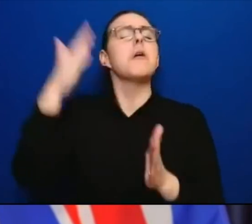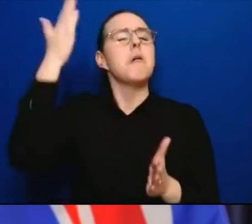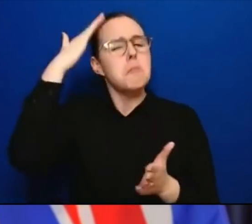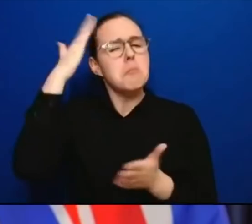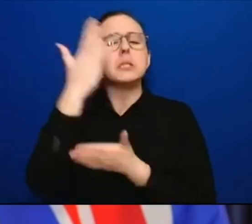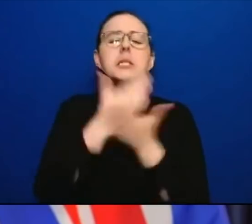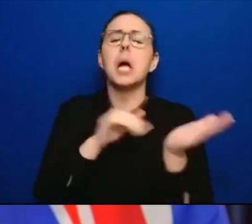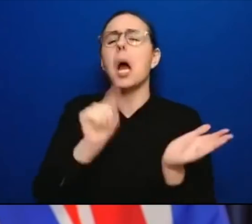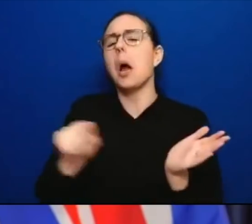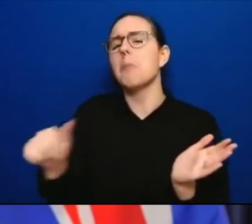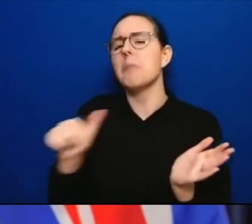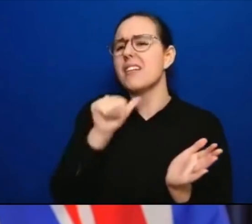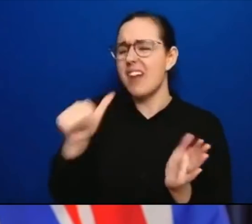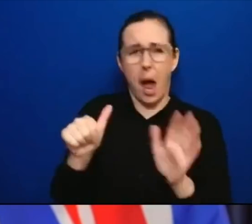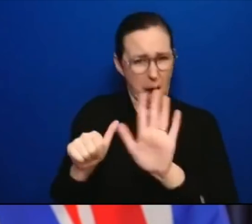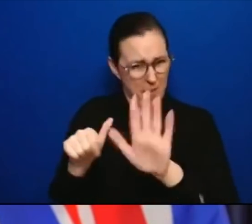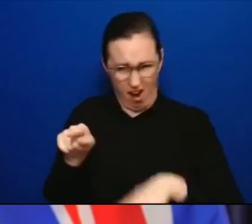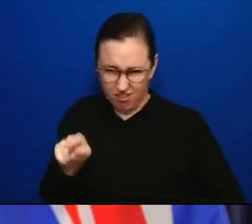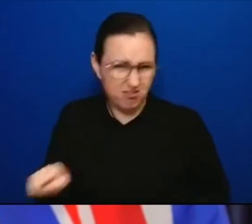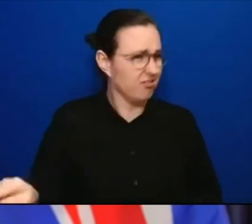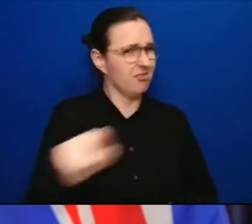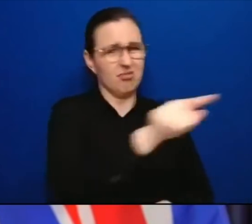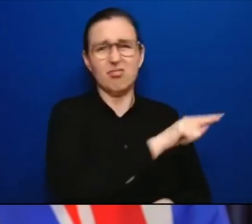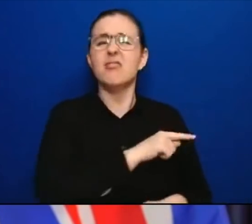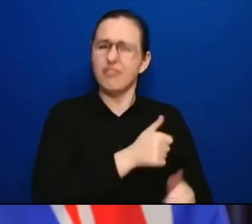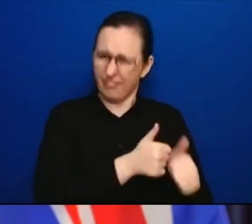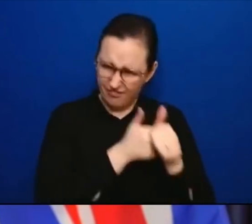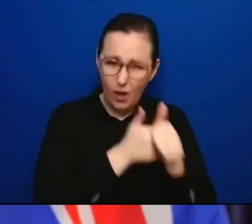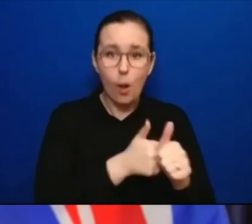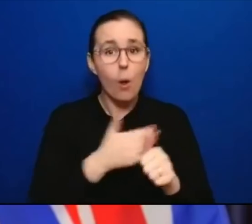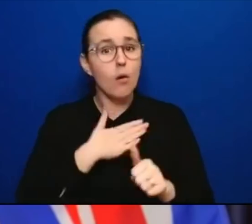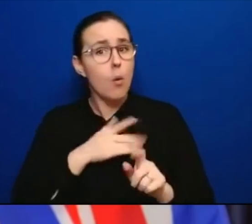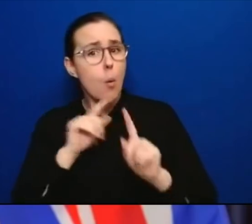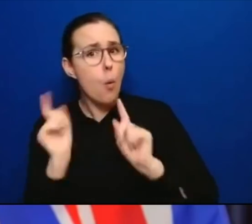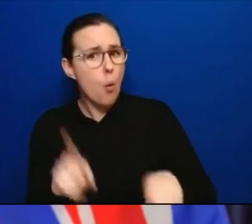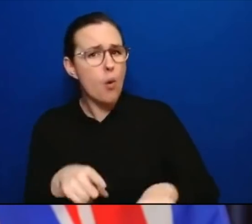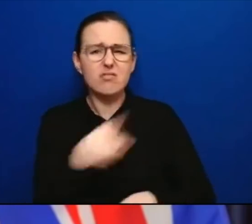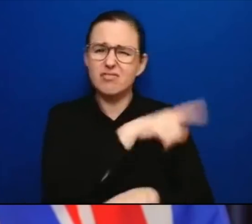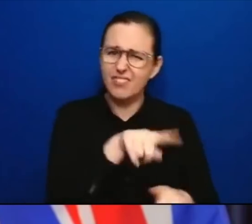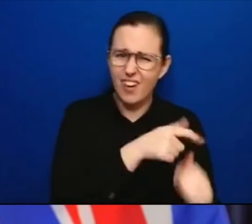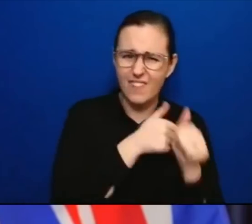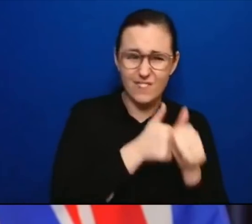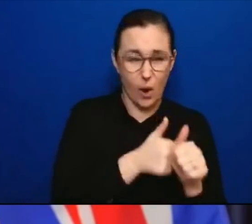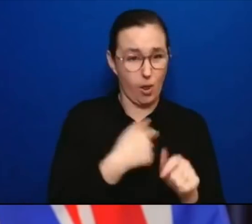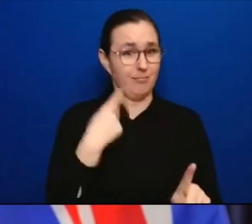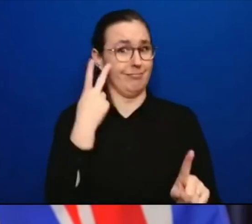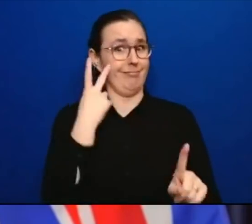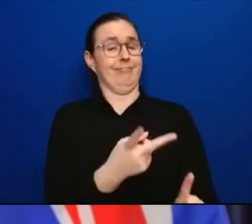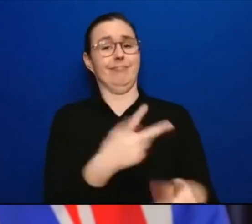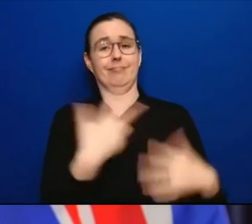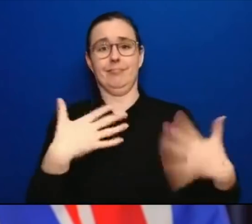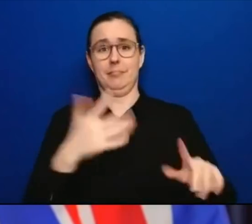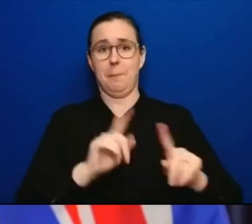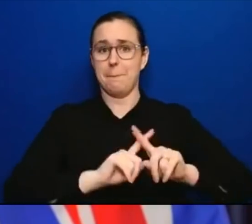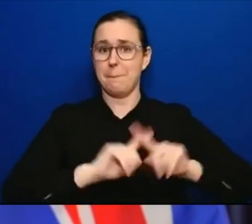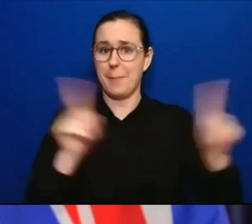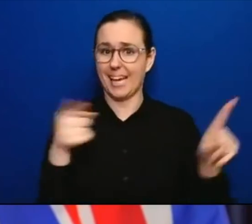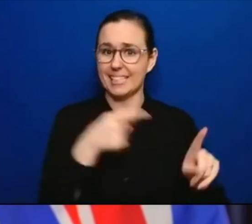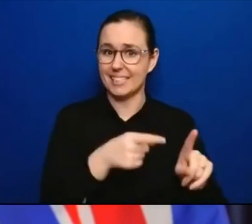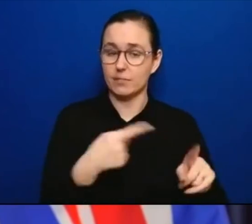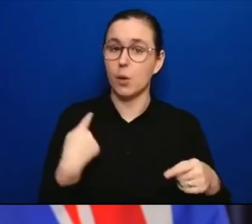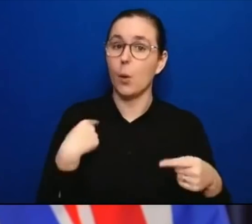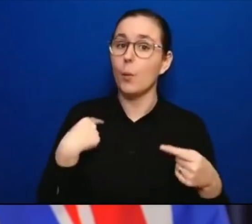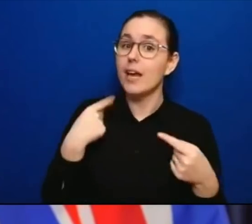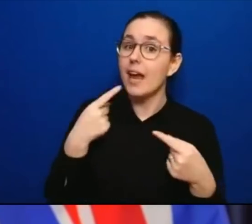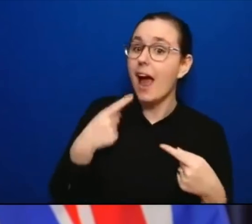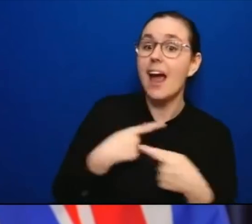health orders and supported one another in these times, and it's made a difference. So when we make